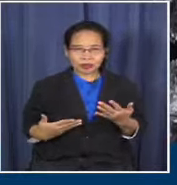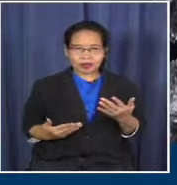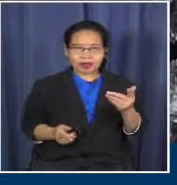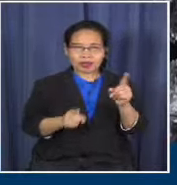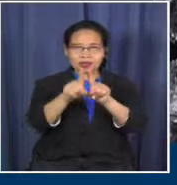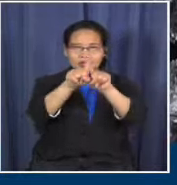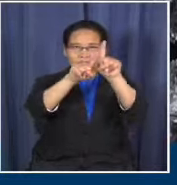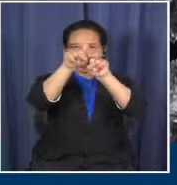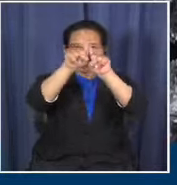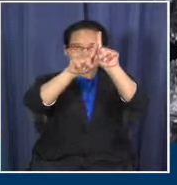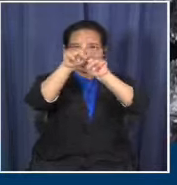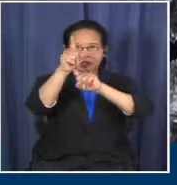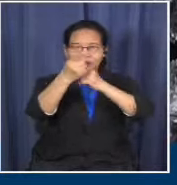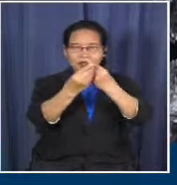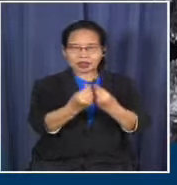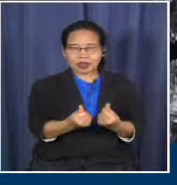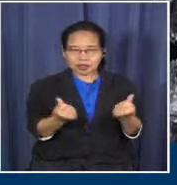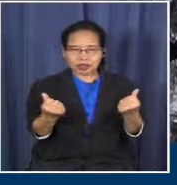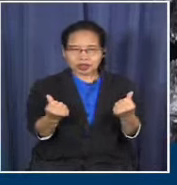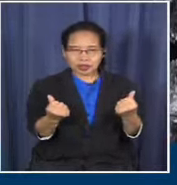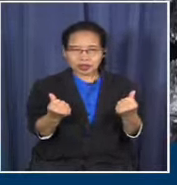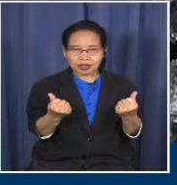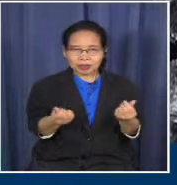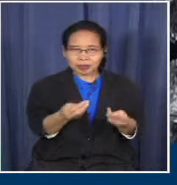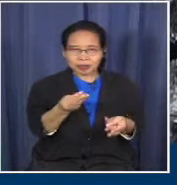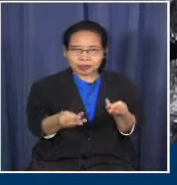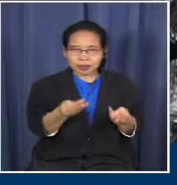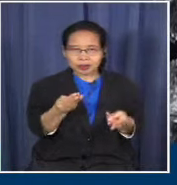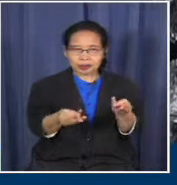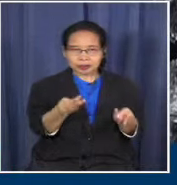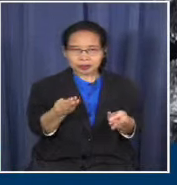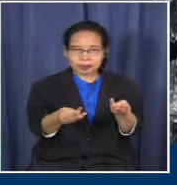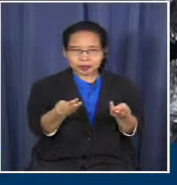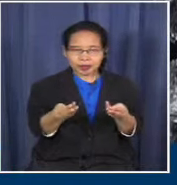stardust contain which age stardust